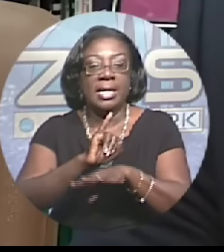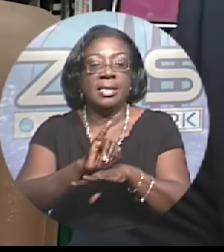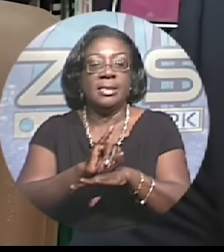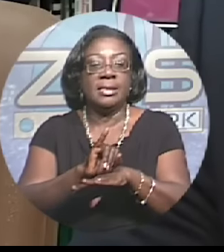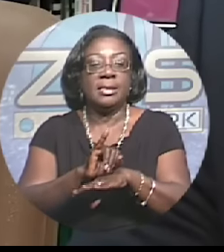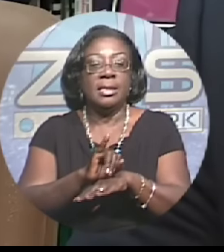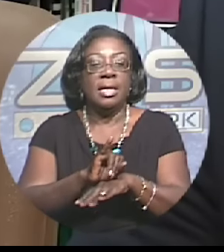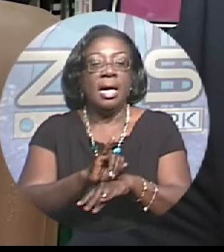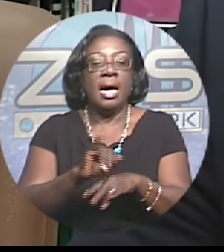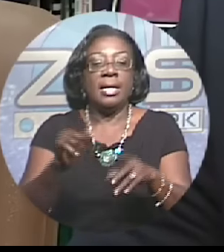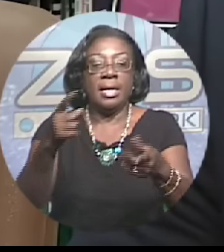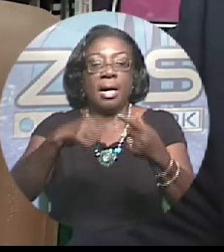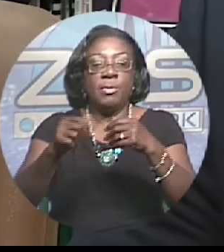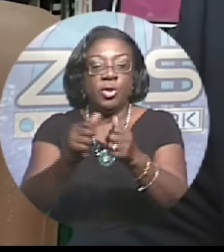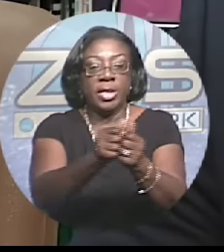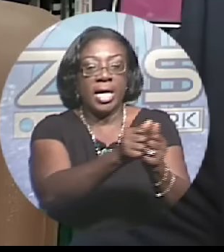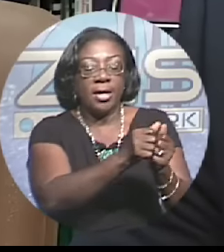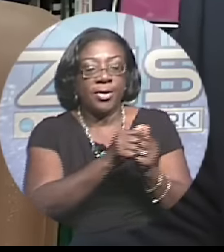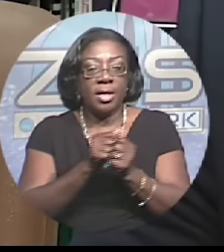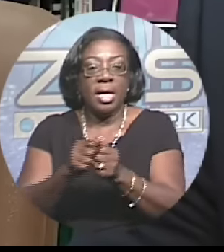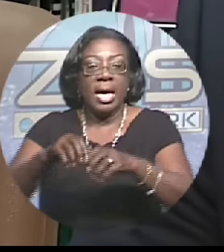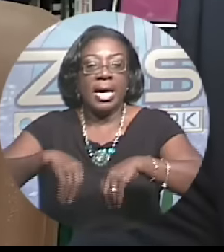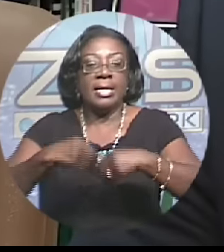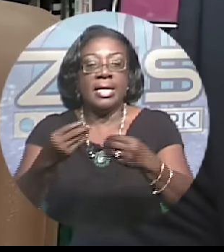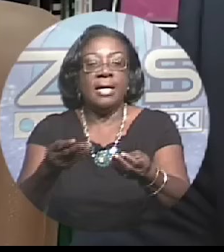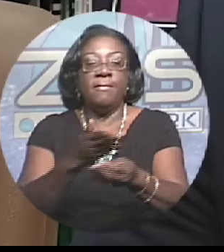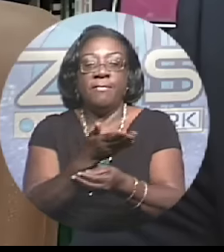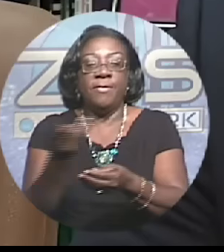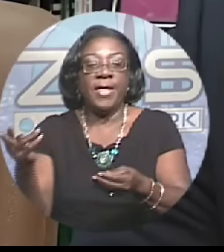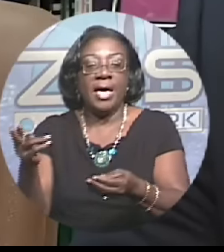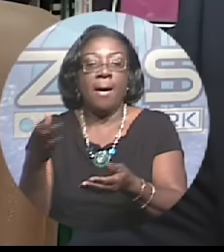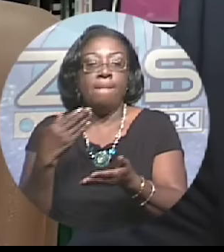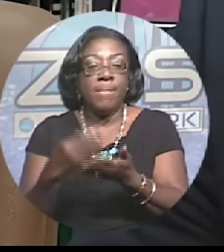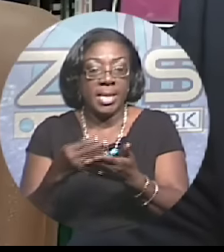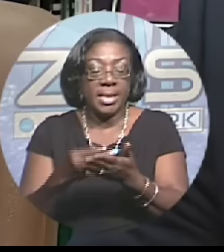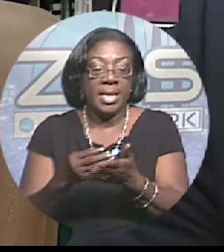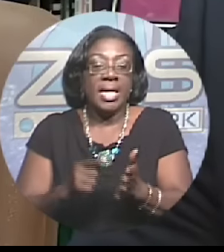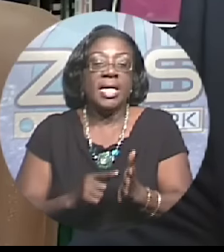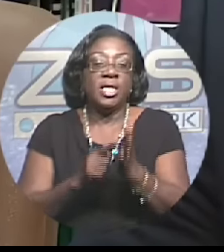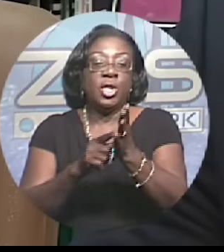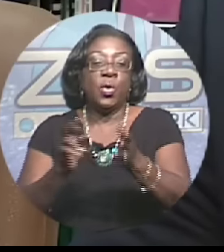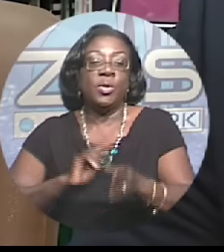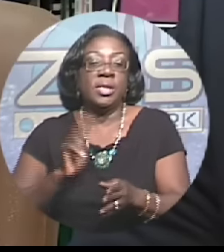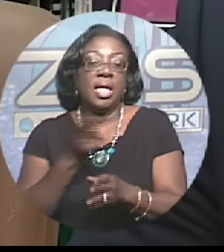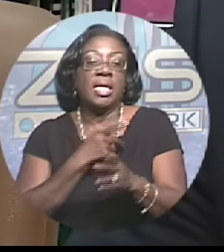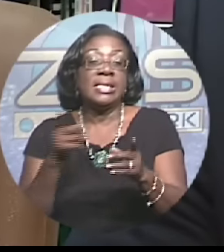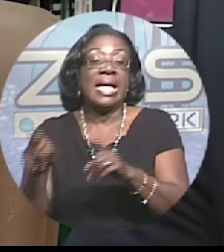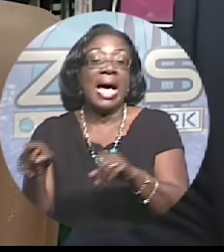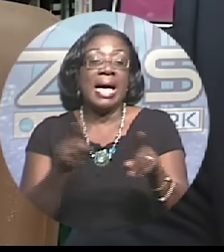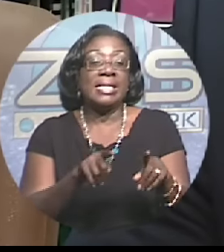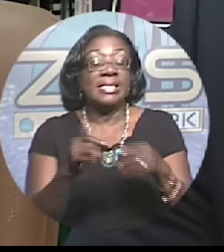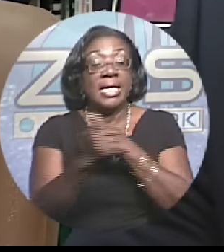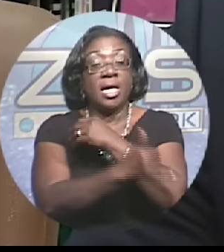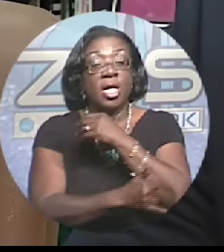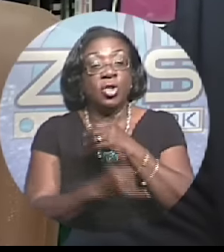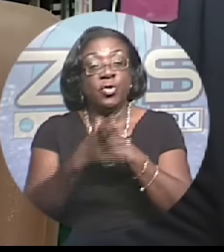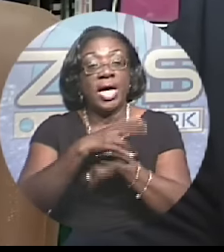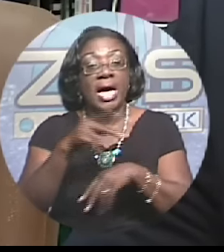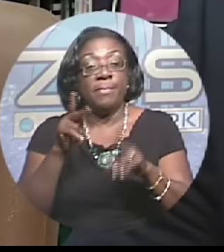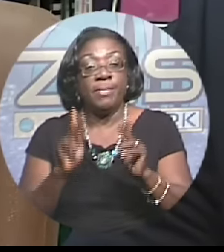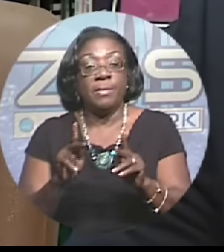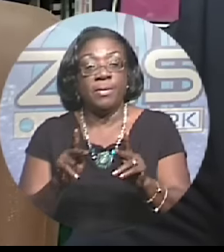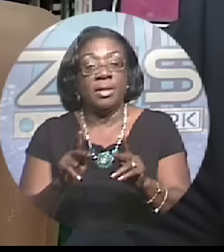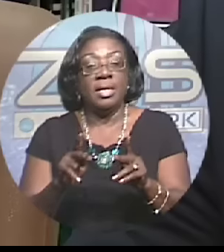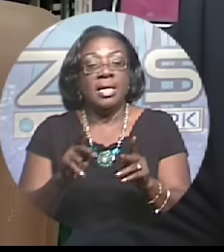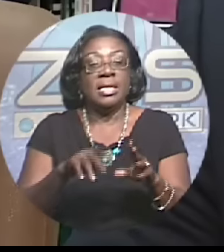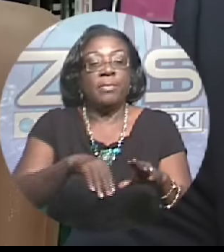islands pool together and contribute, it demonstrates that us as a country and as a people really draw the best